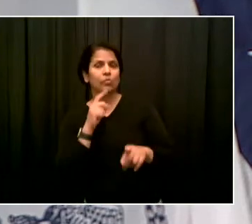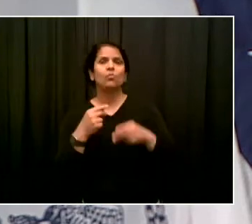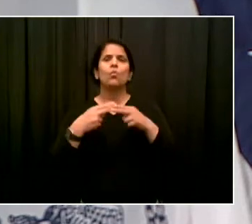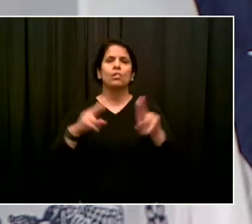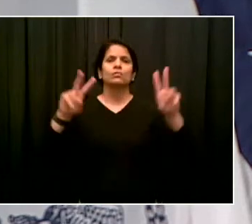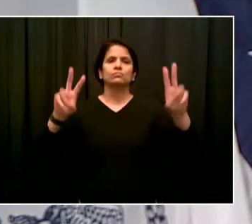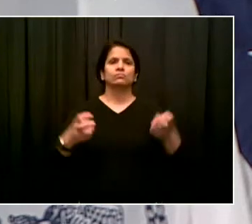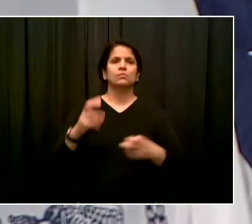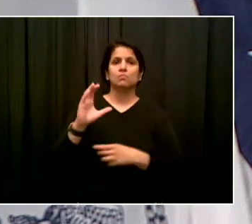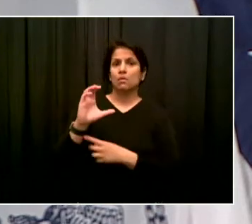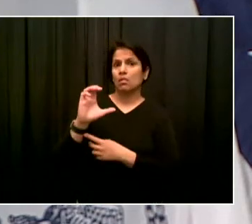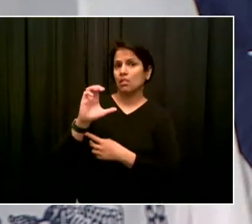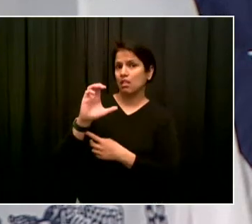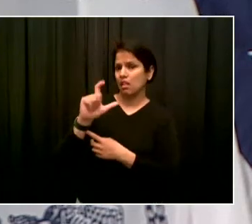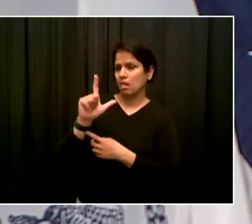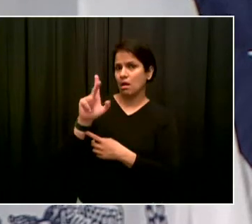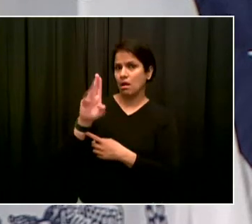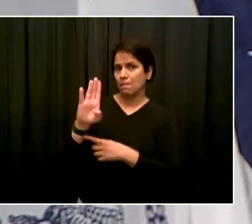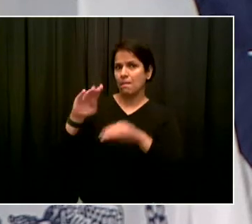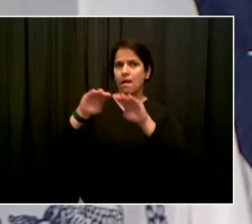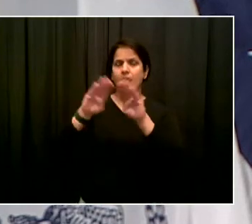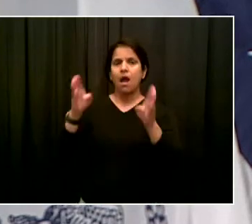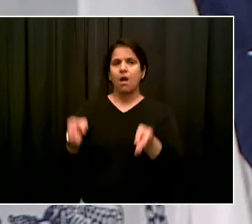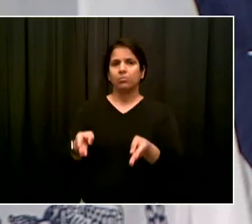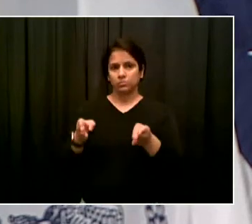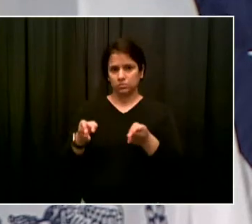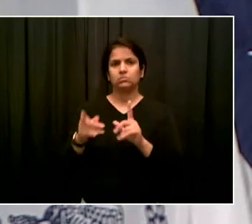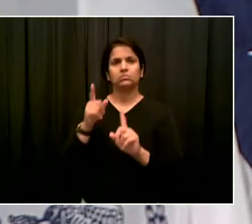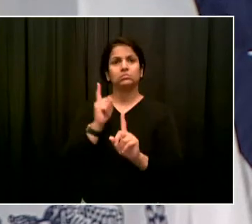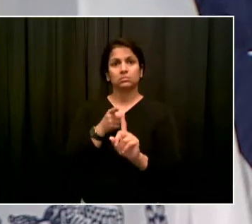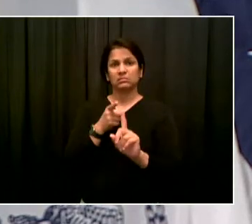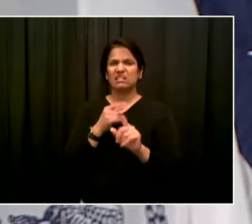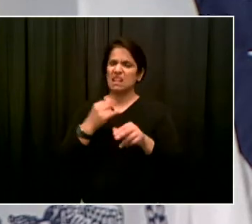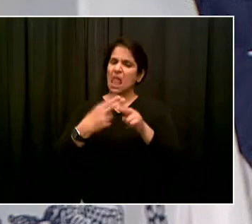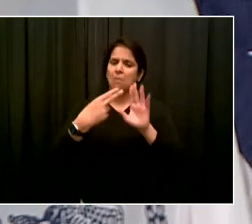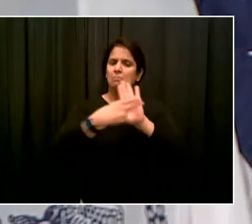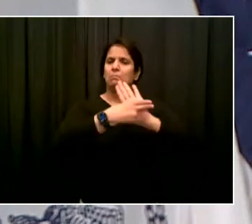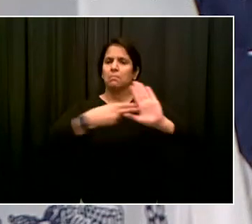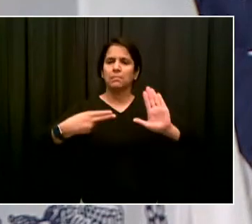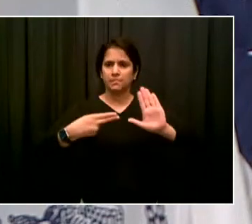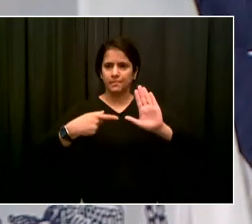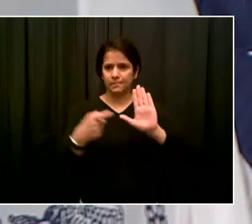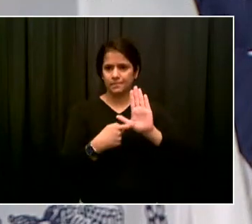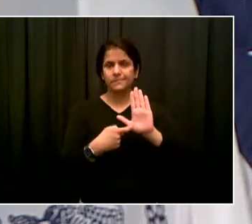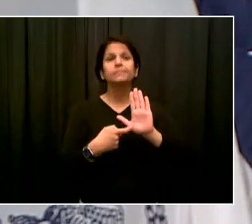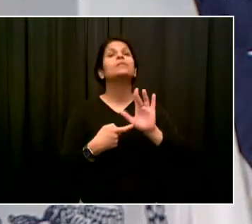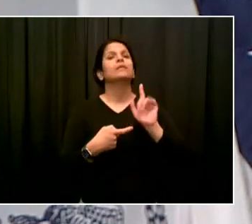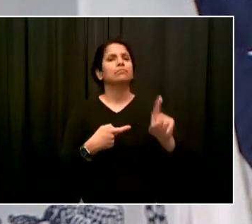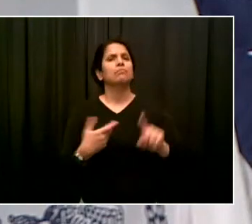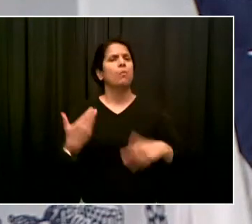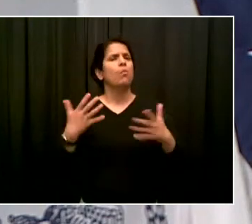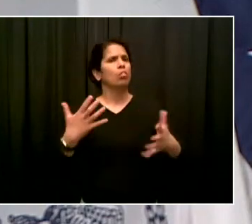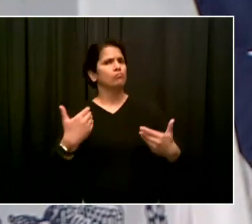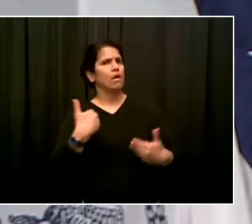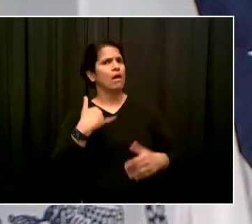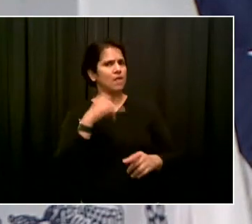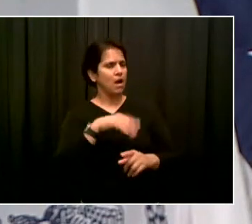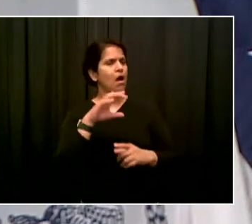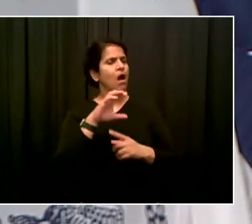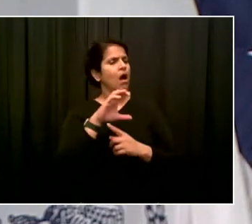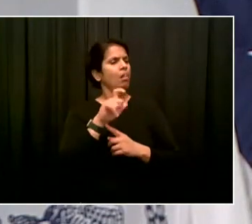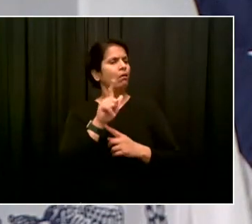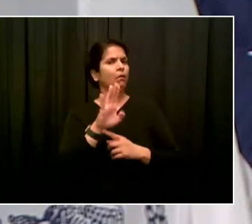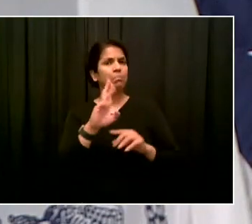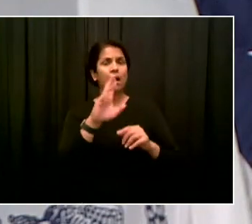out the clubhouses to serve 3,700 more folks with serious mental illness, to get them the help they need